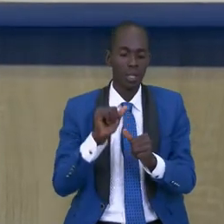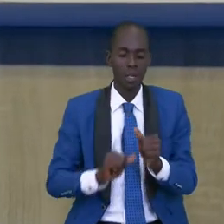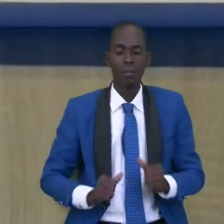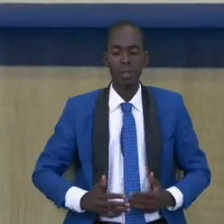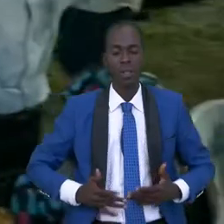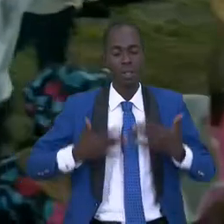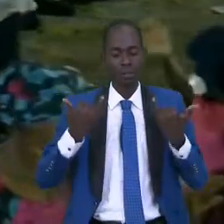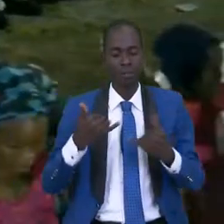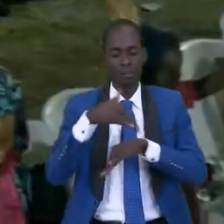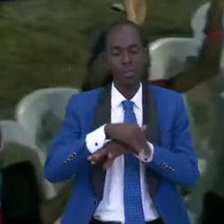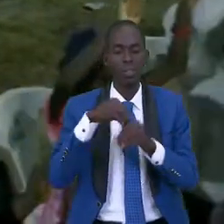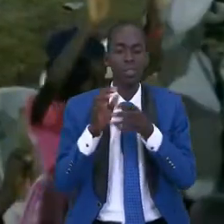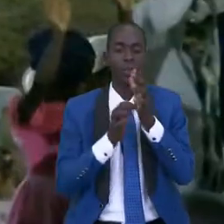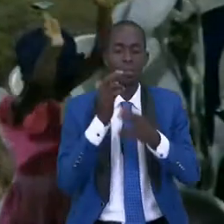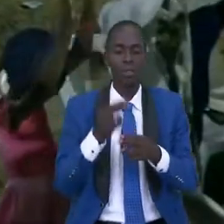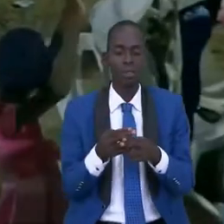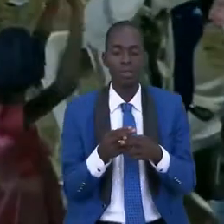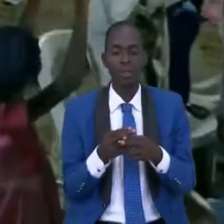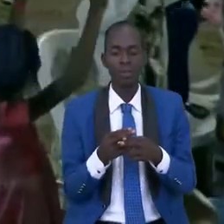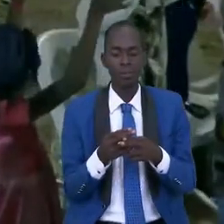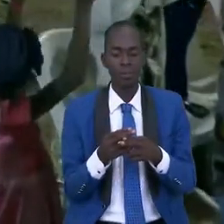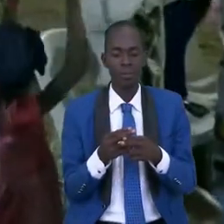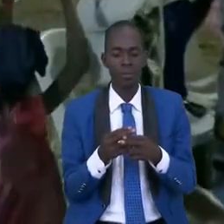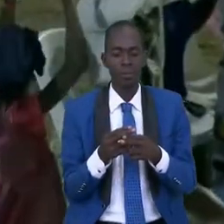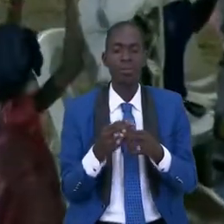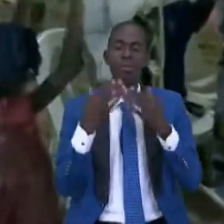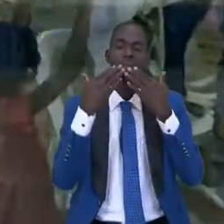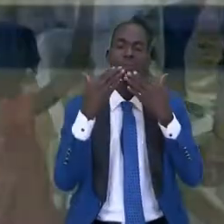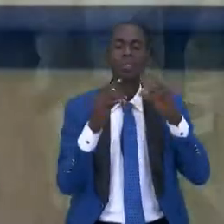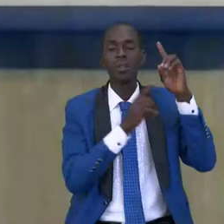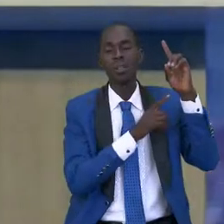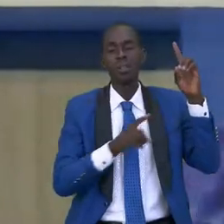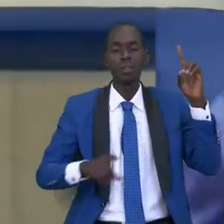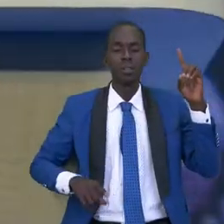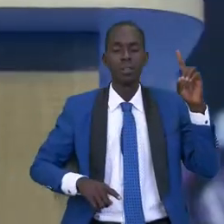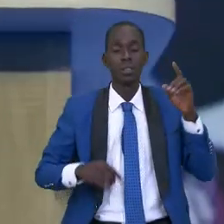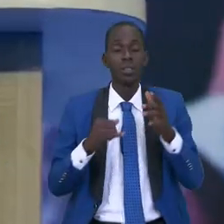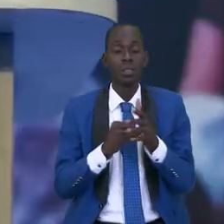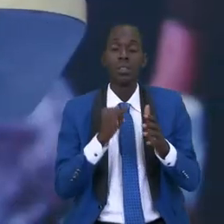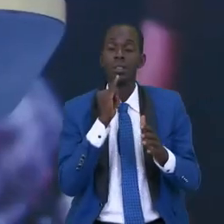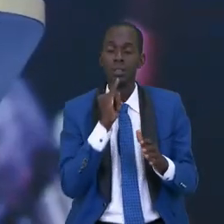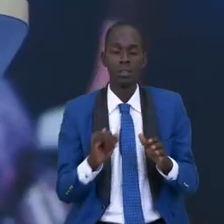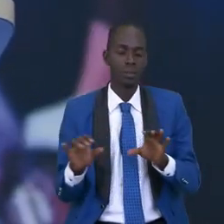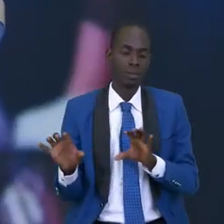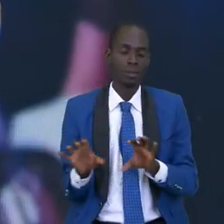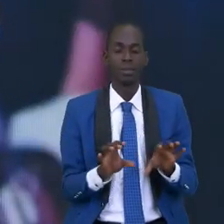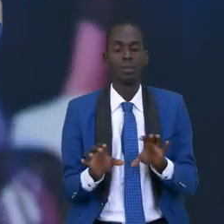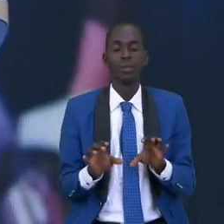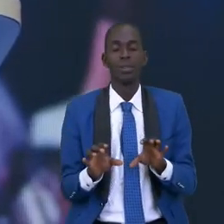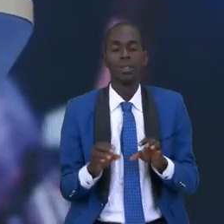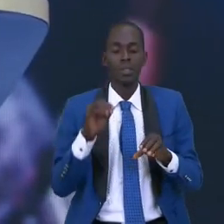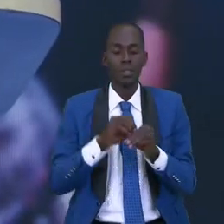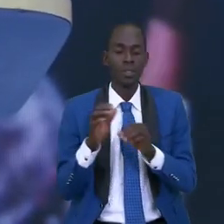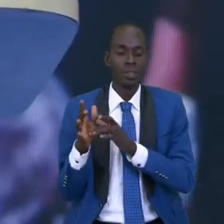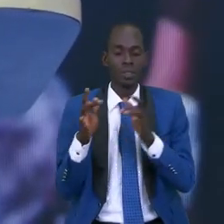in Jesus' name. Thank you, Lord. It is done. In